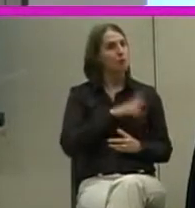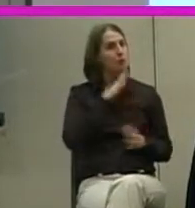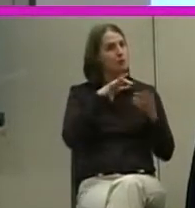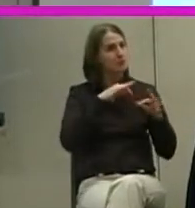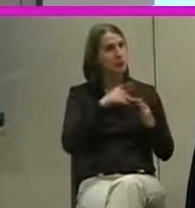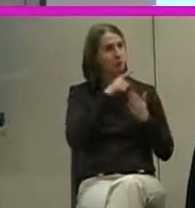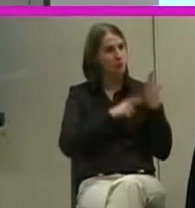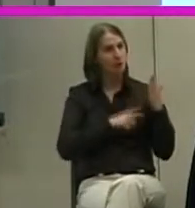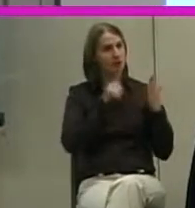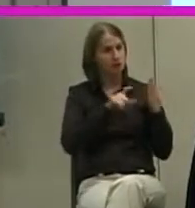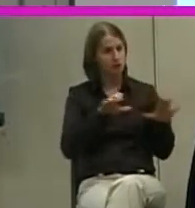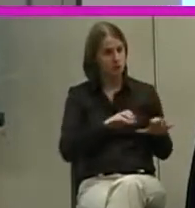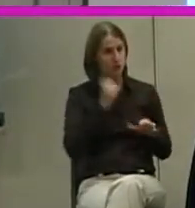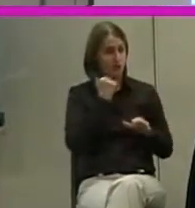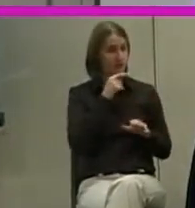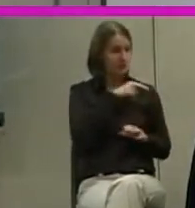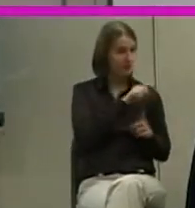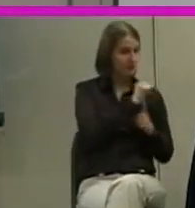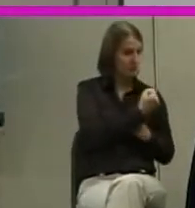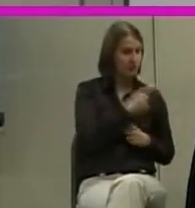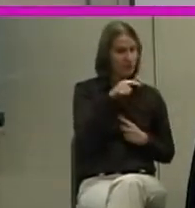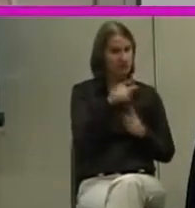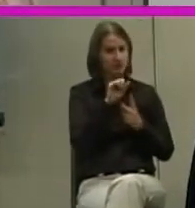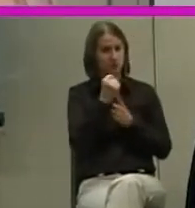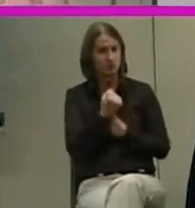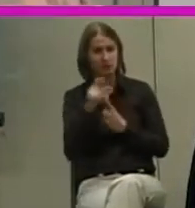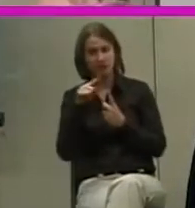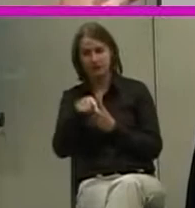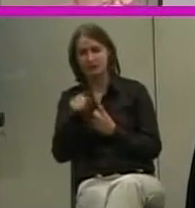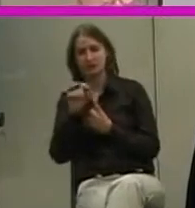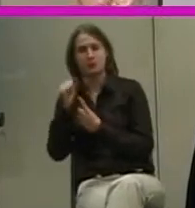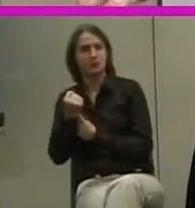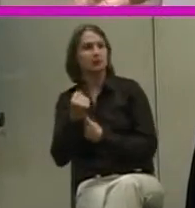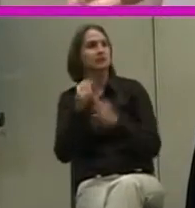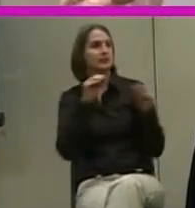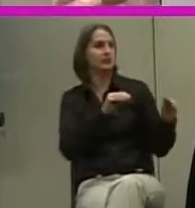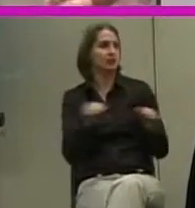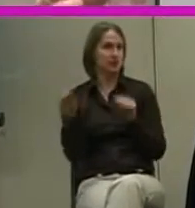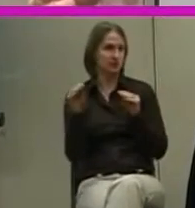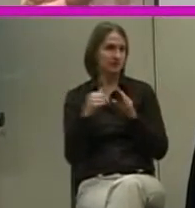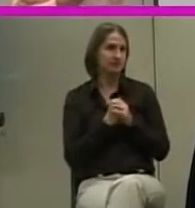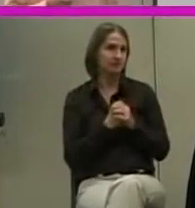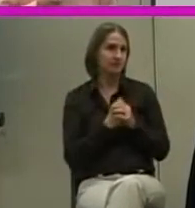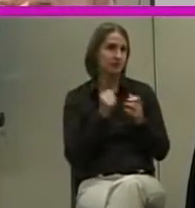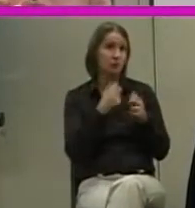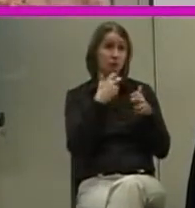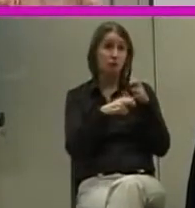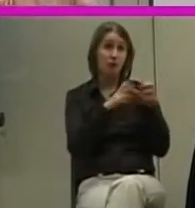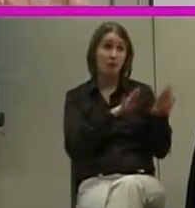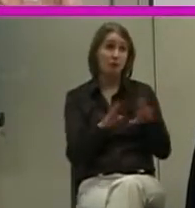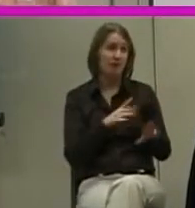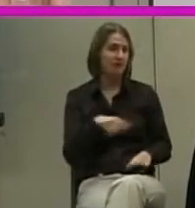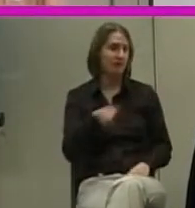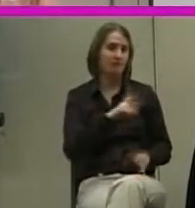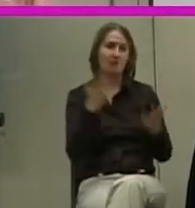you do under these circumstances, and teach it. Problem behavior is something kids have